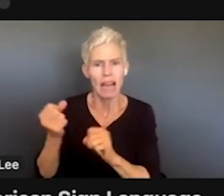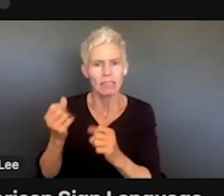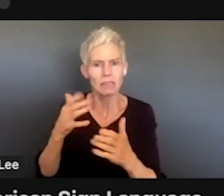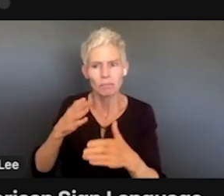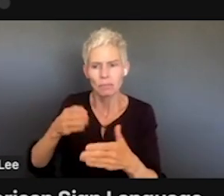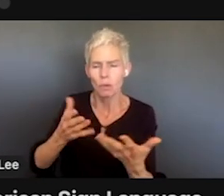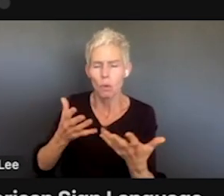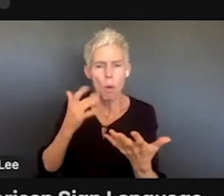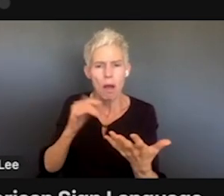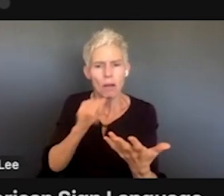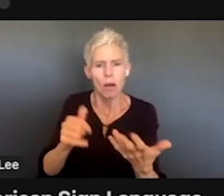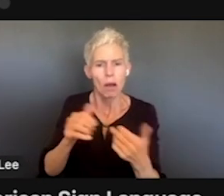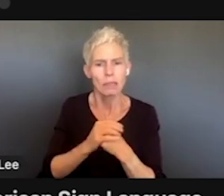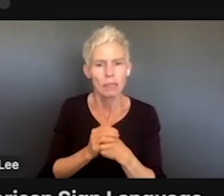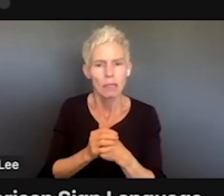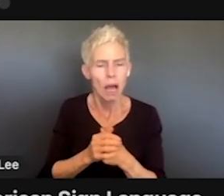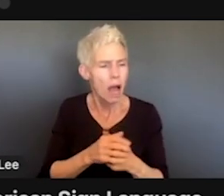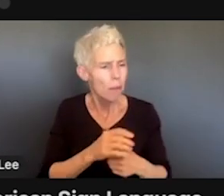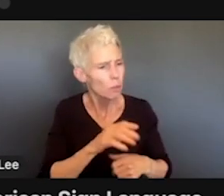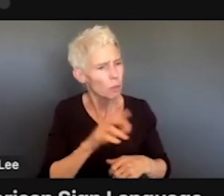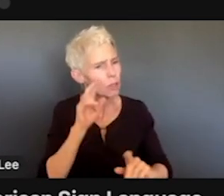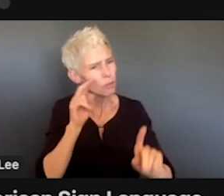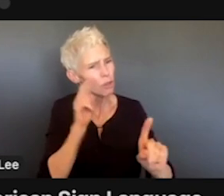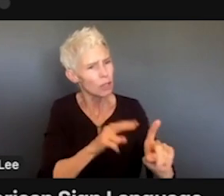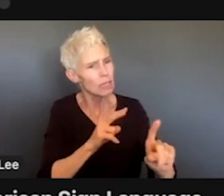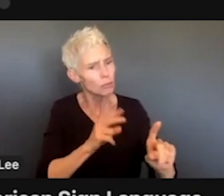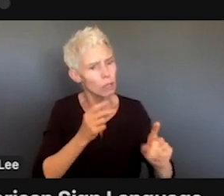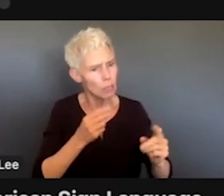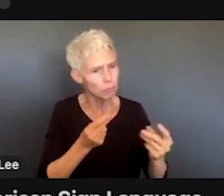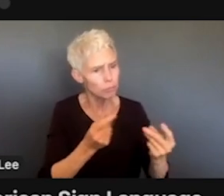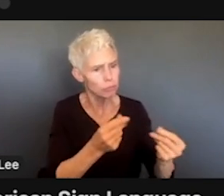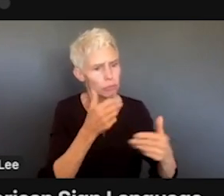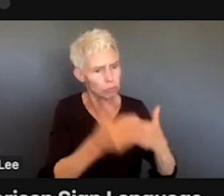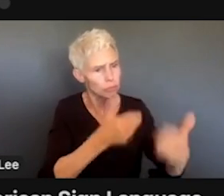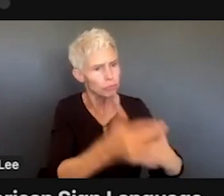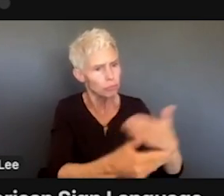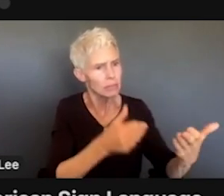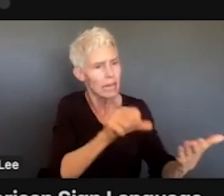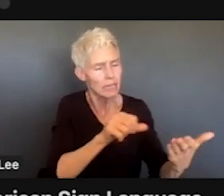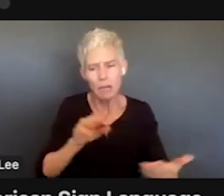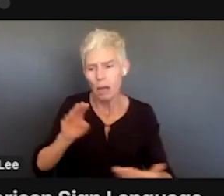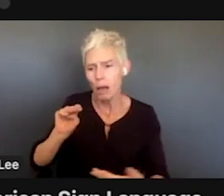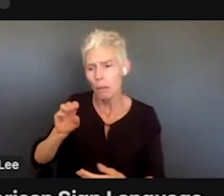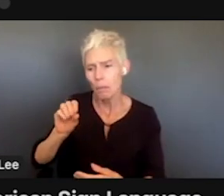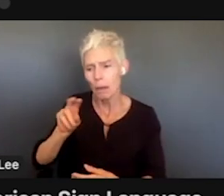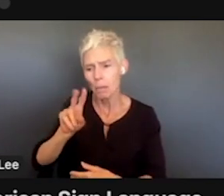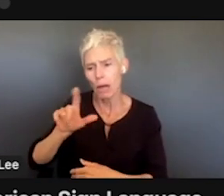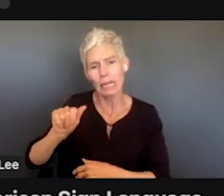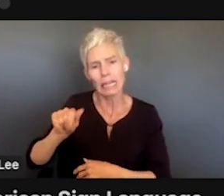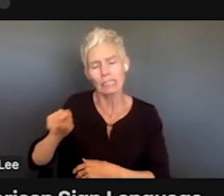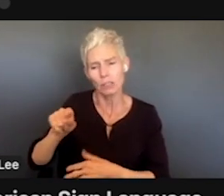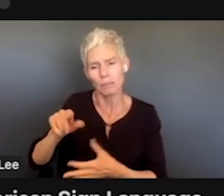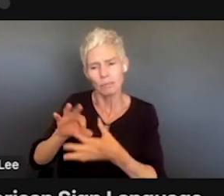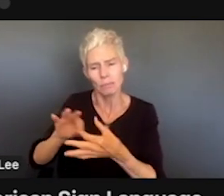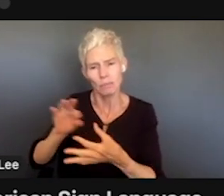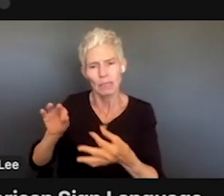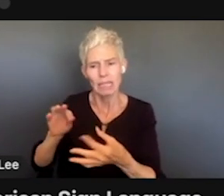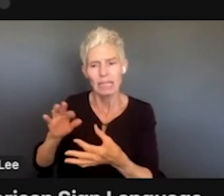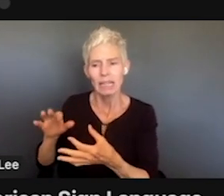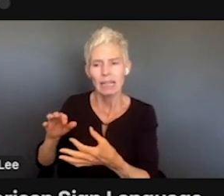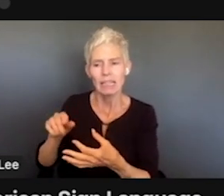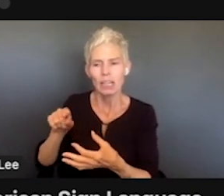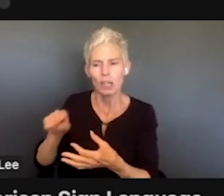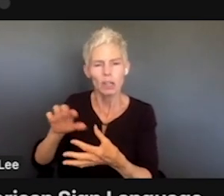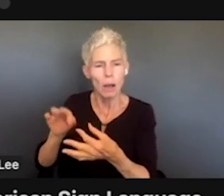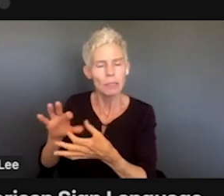when you look at it, it has moved pretty fast, and it may be like Monica said, that it's related to